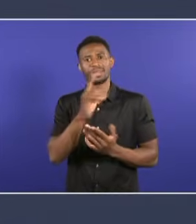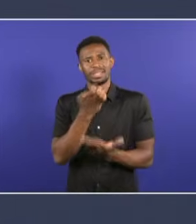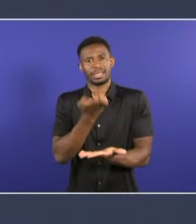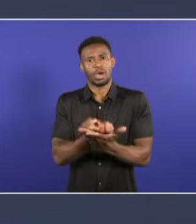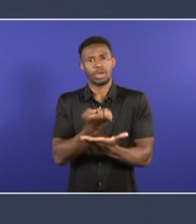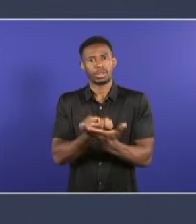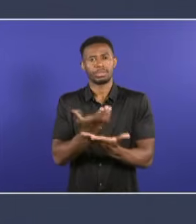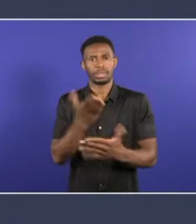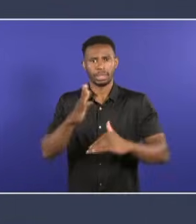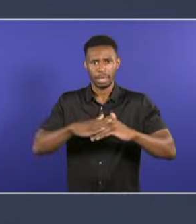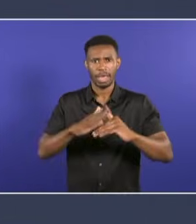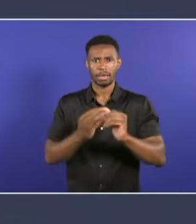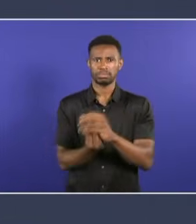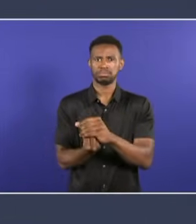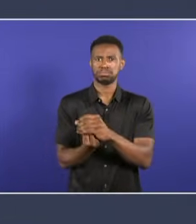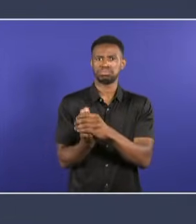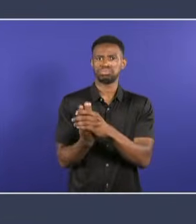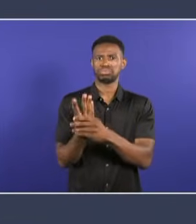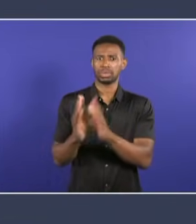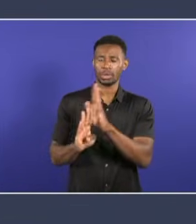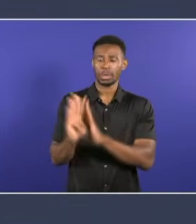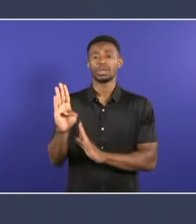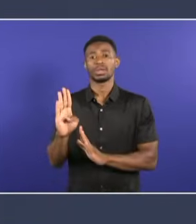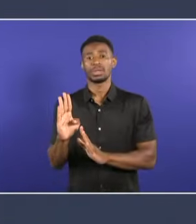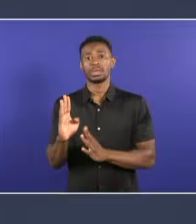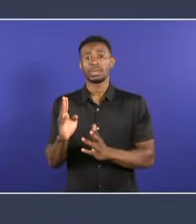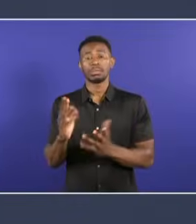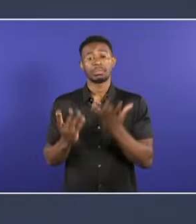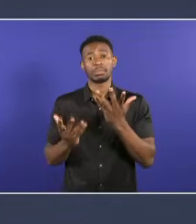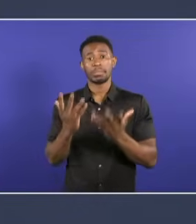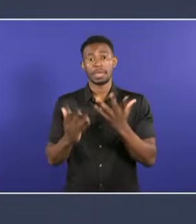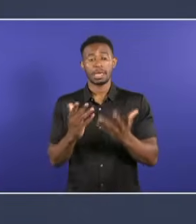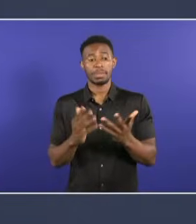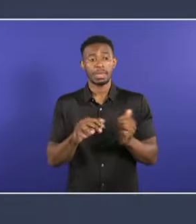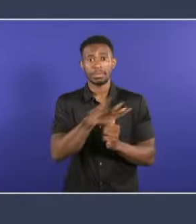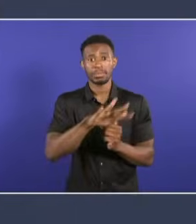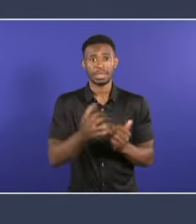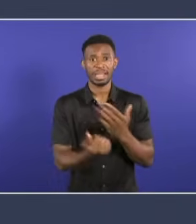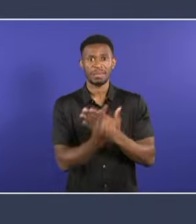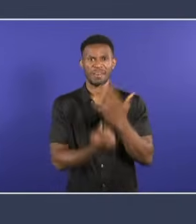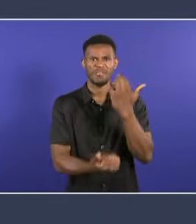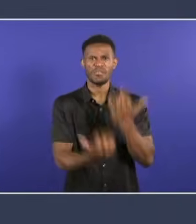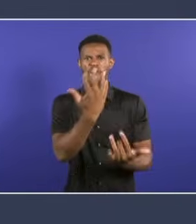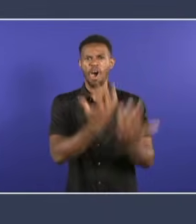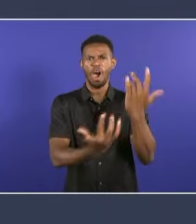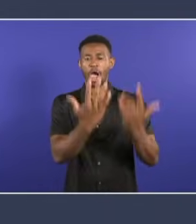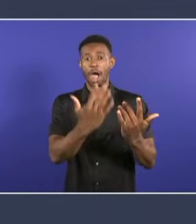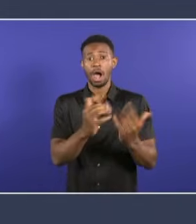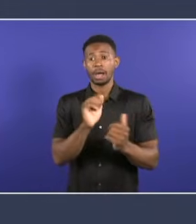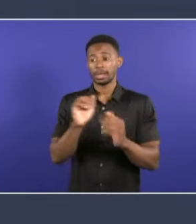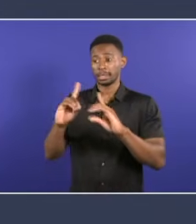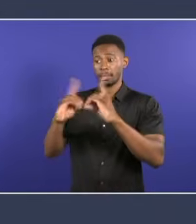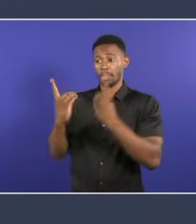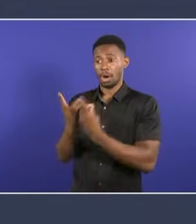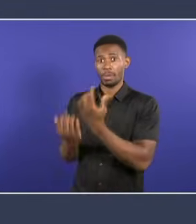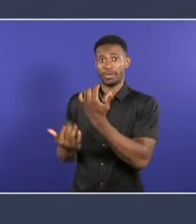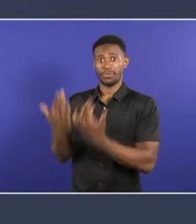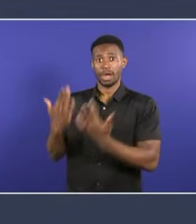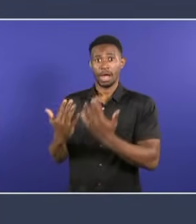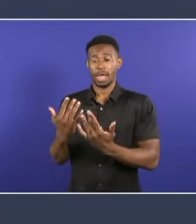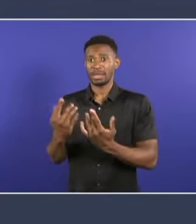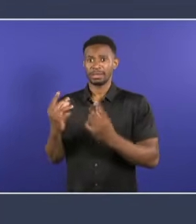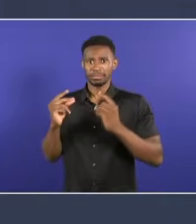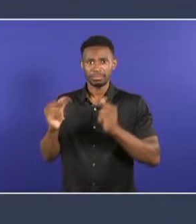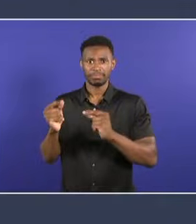poverty. When the fire department answers your calls and actually sends you help when you need it. When the local